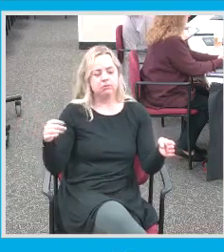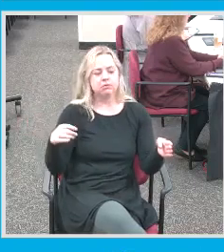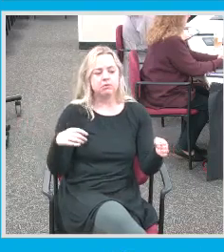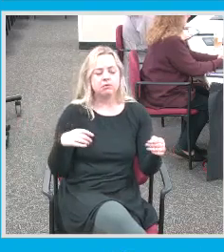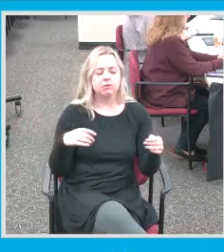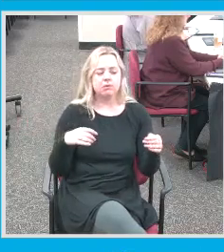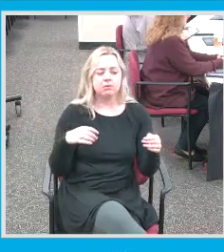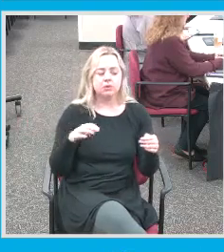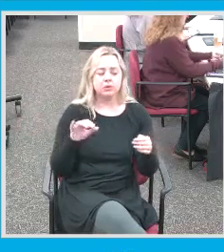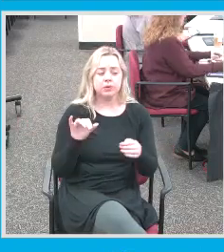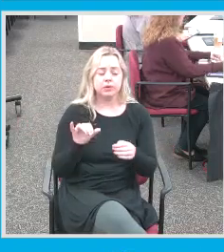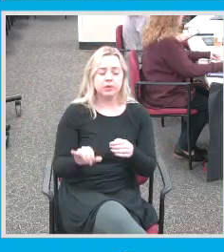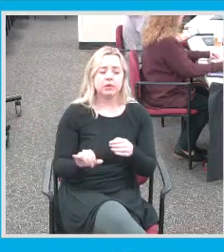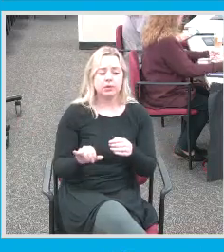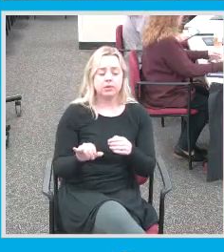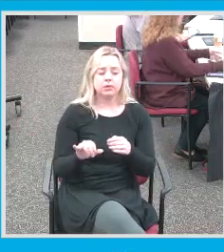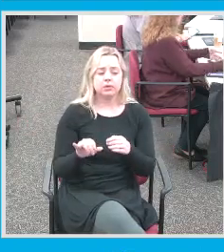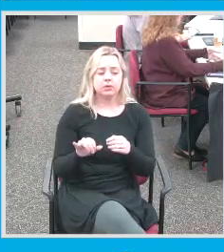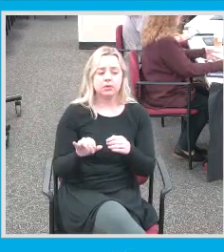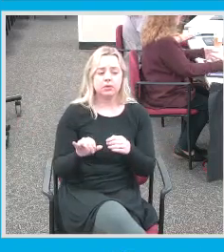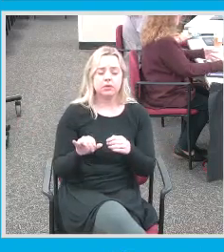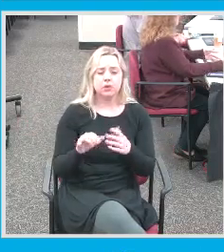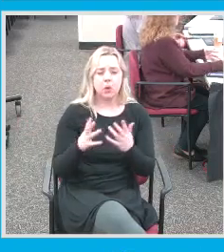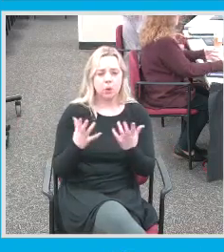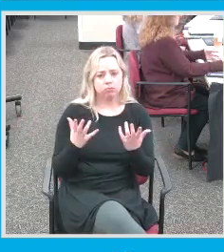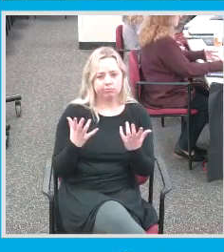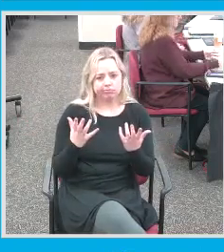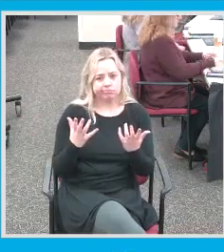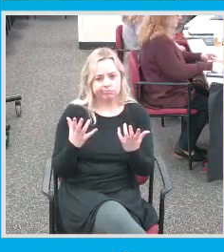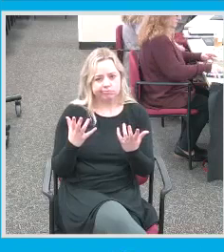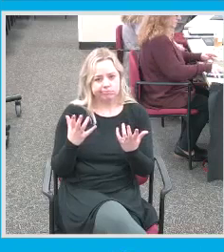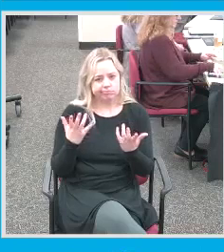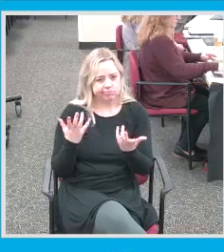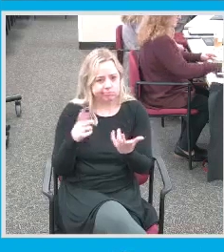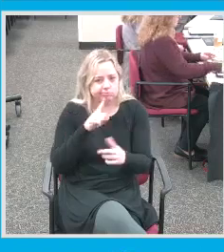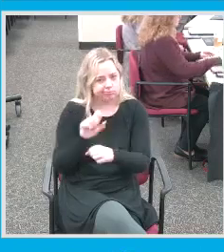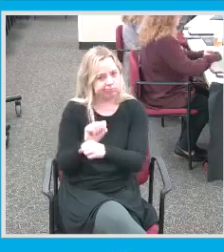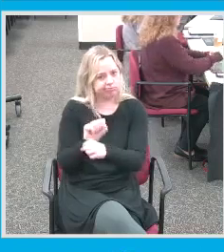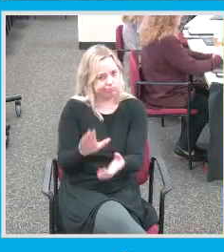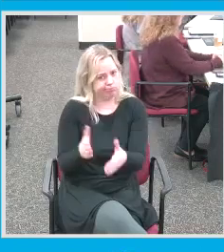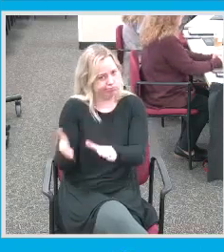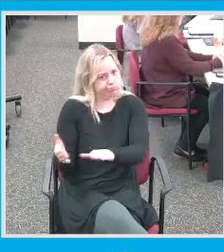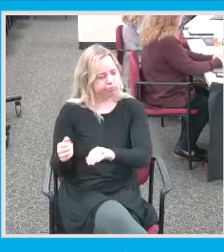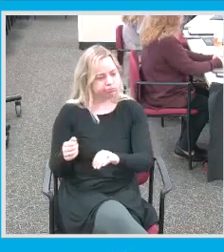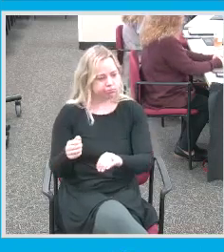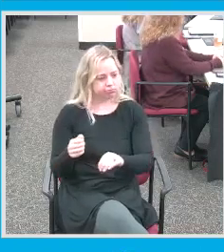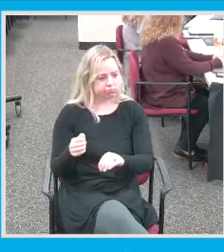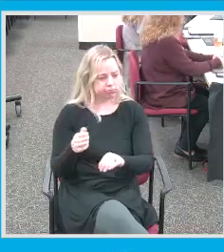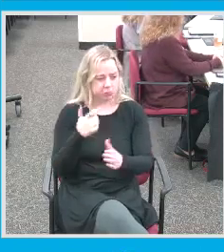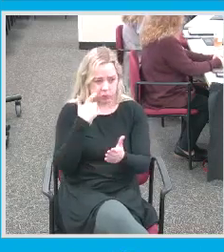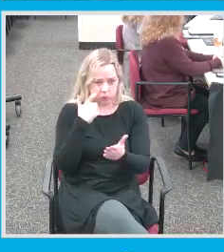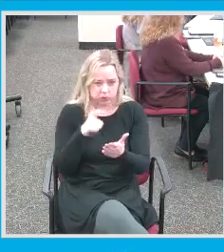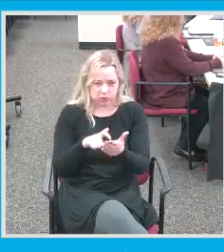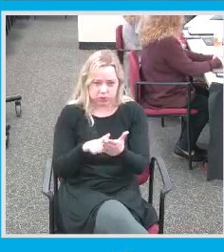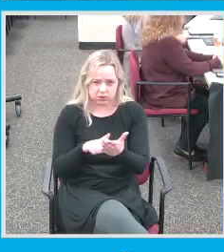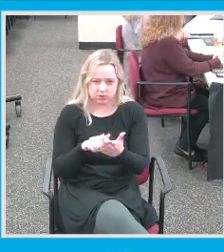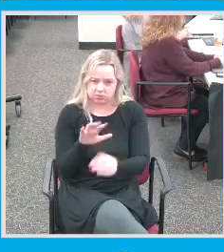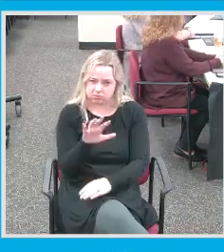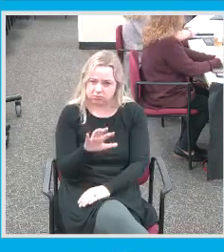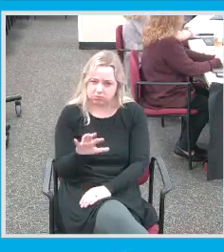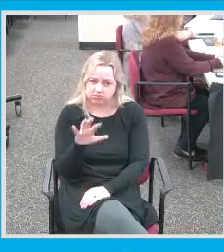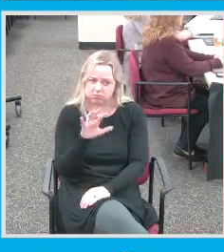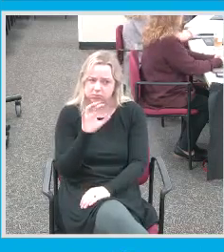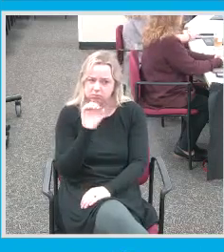the suicide, these are successful suicides, are they heavily skewed like above 14? That if, you know, we look at